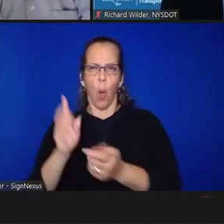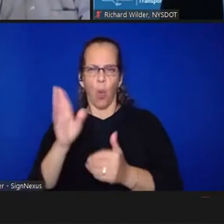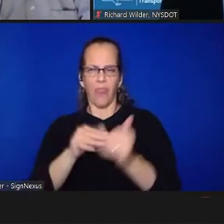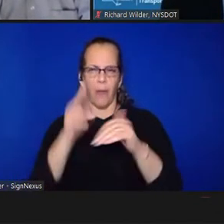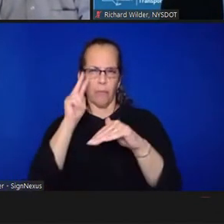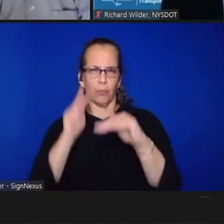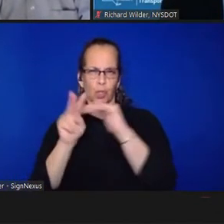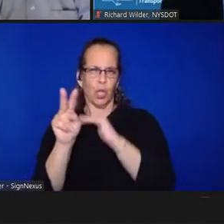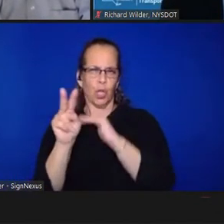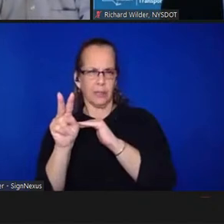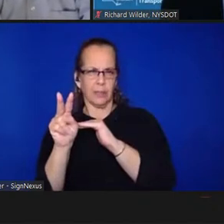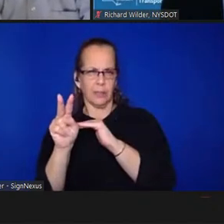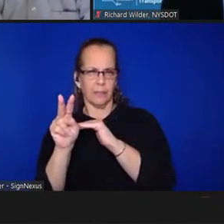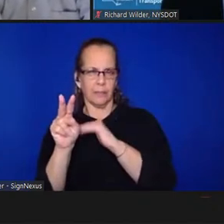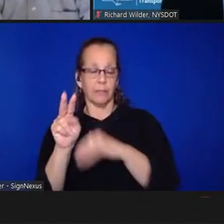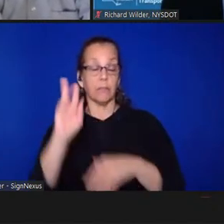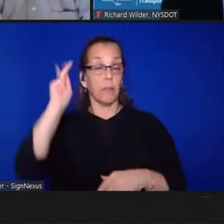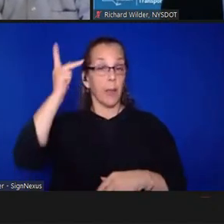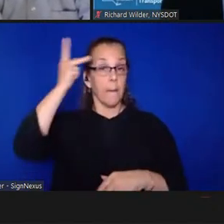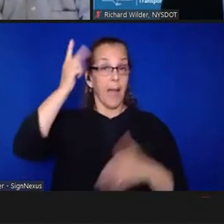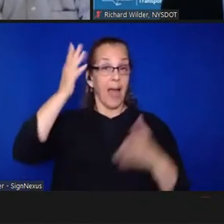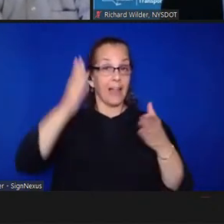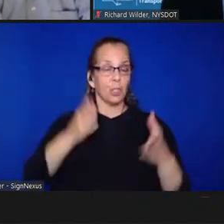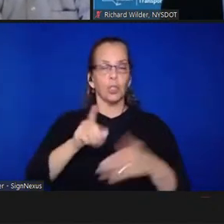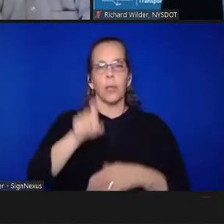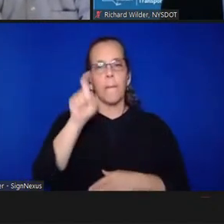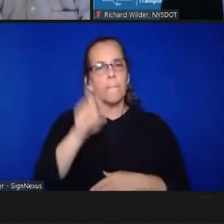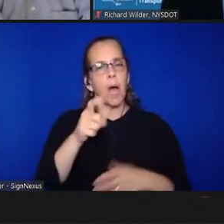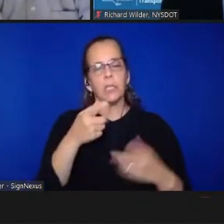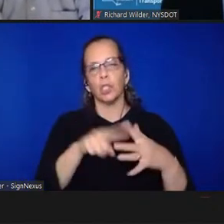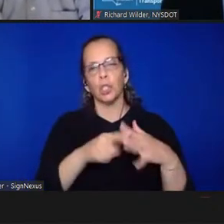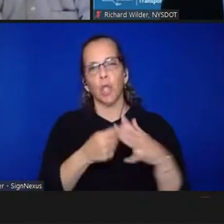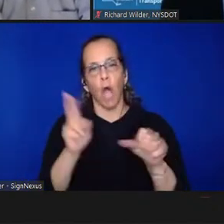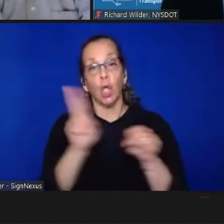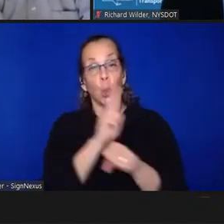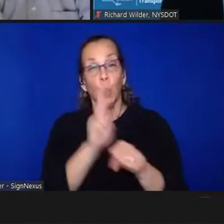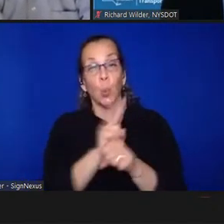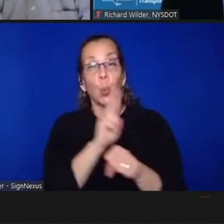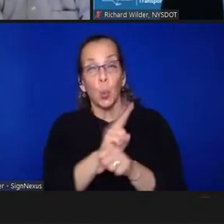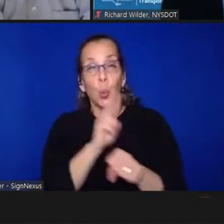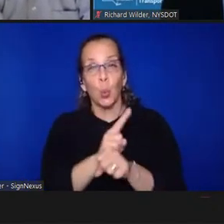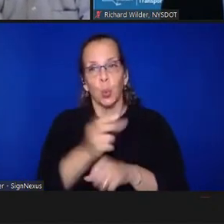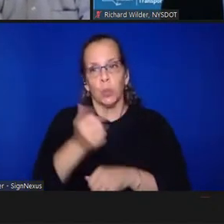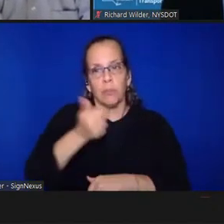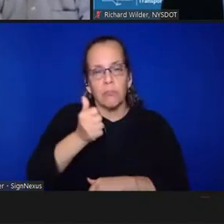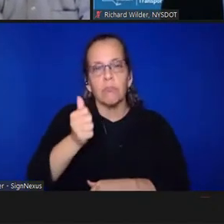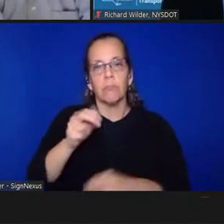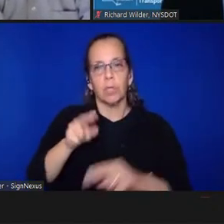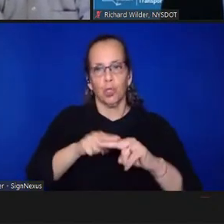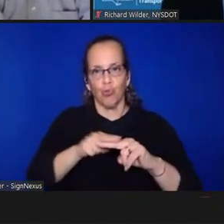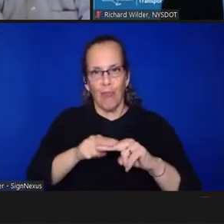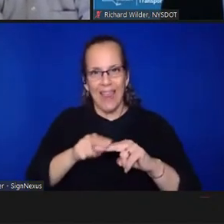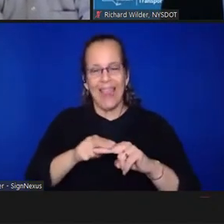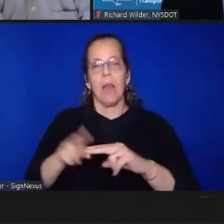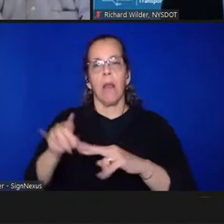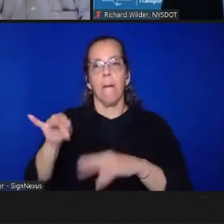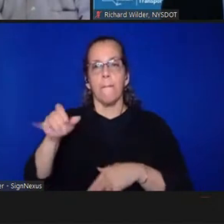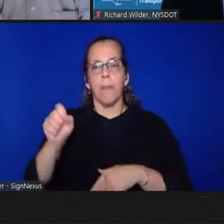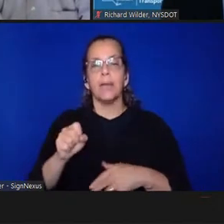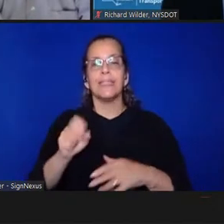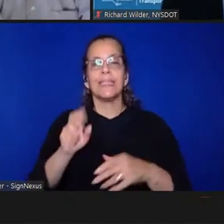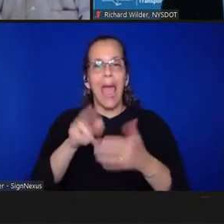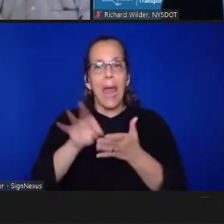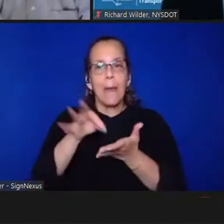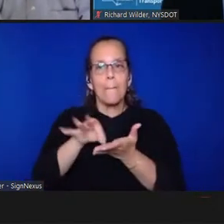politicians must start taking public transportation and paying for it out of their own Pockets before we will take them